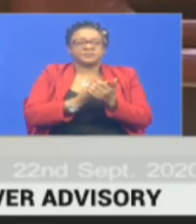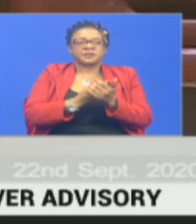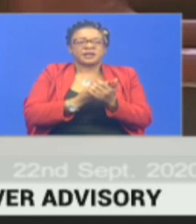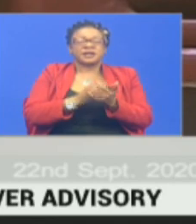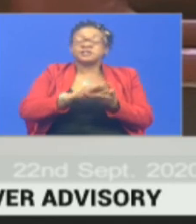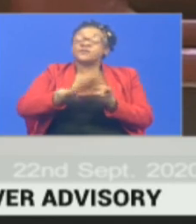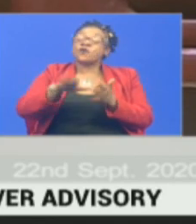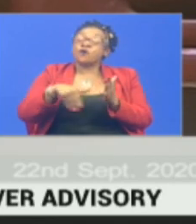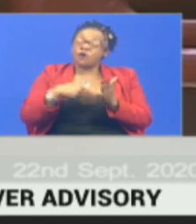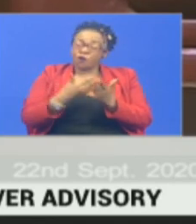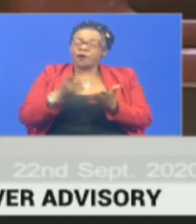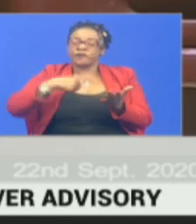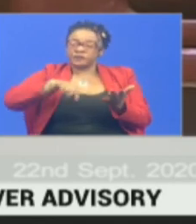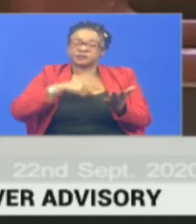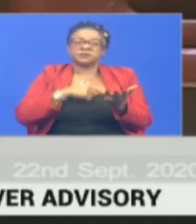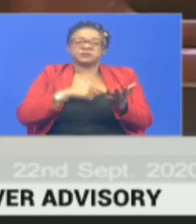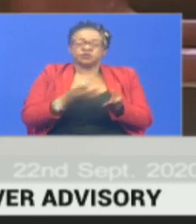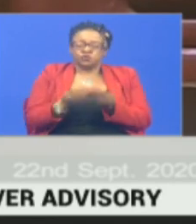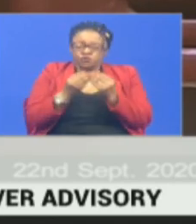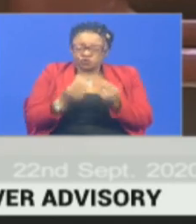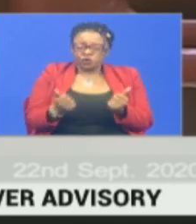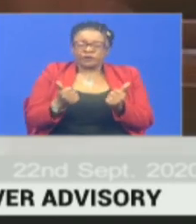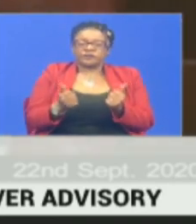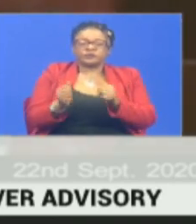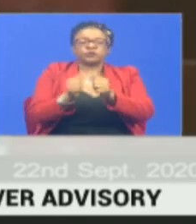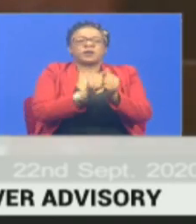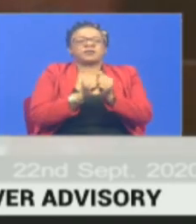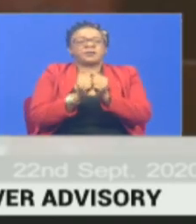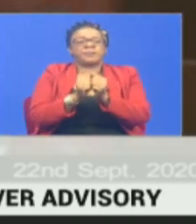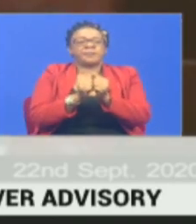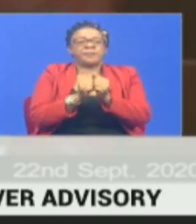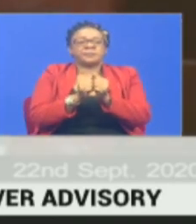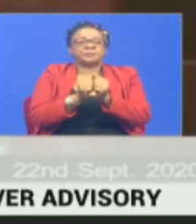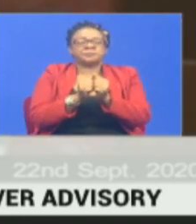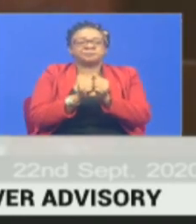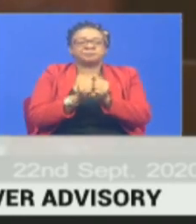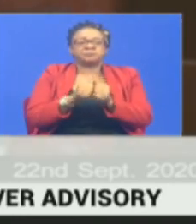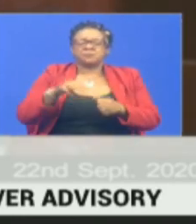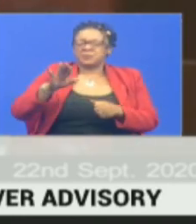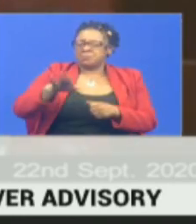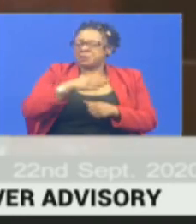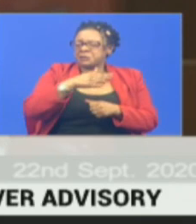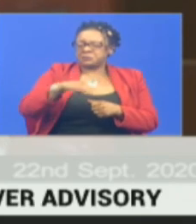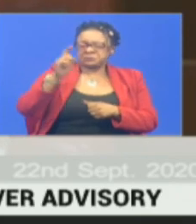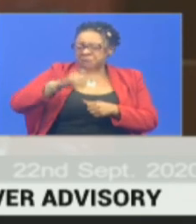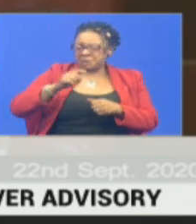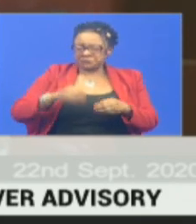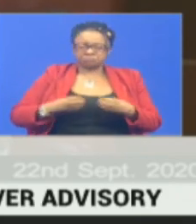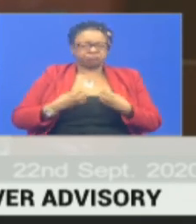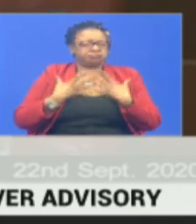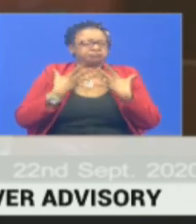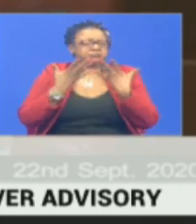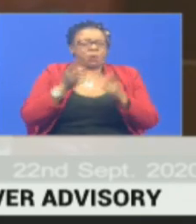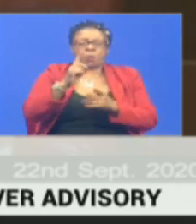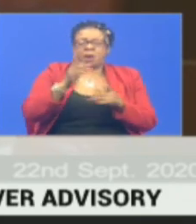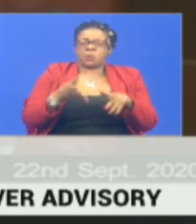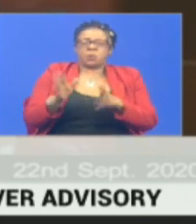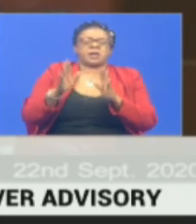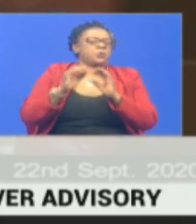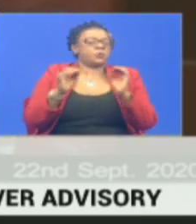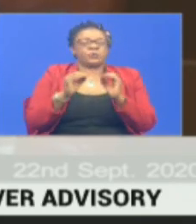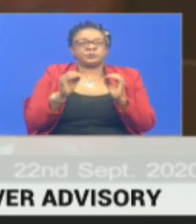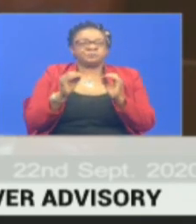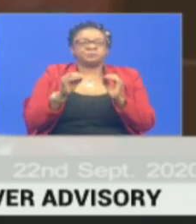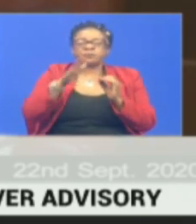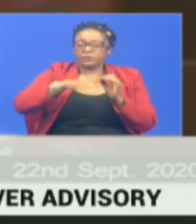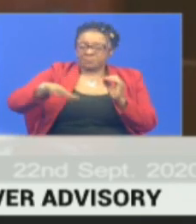us to resolve it together. Parliament does not have to express itself only in one direction. Parliament